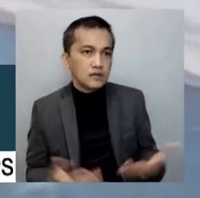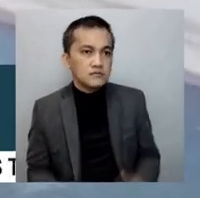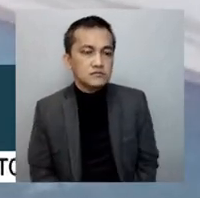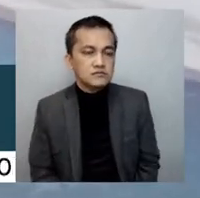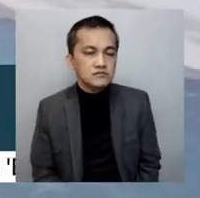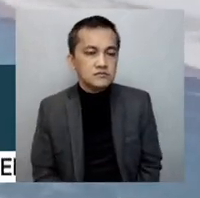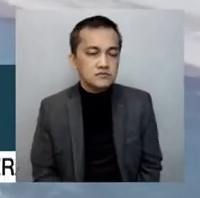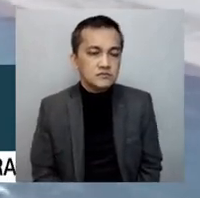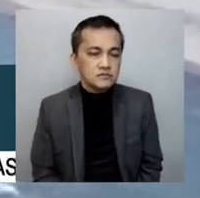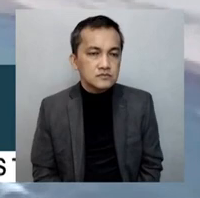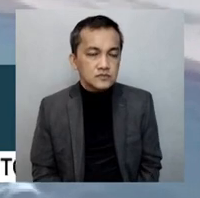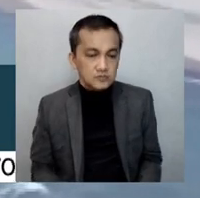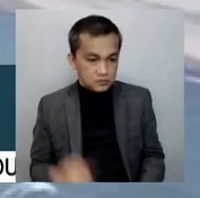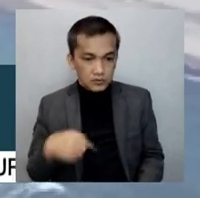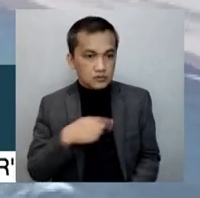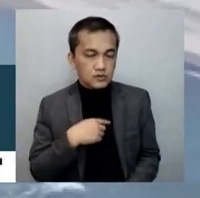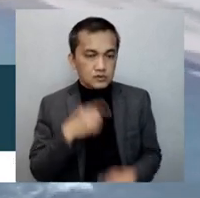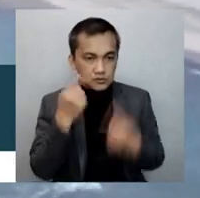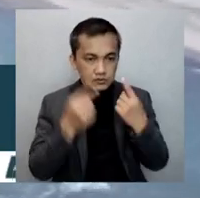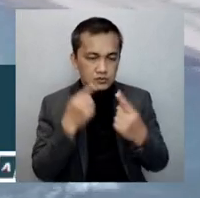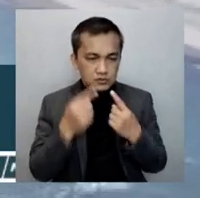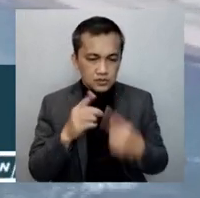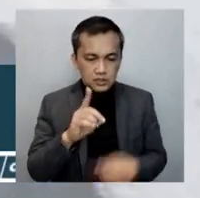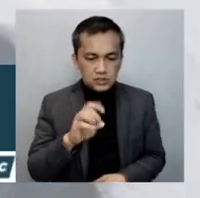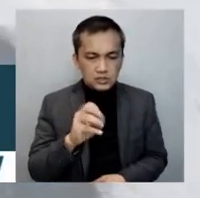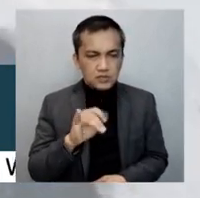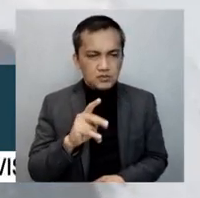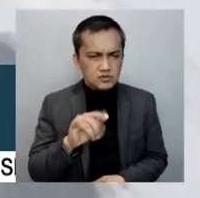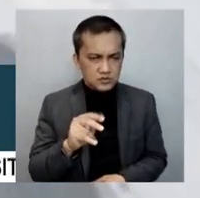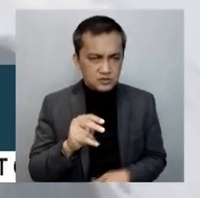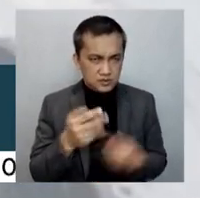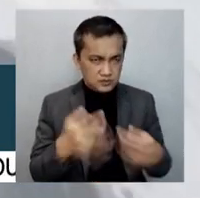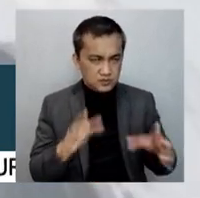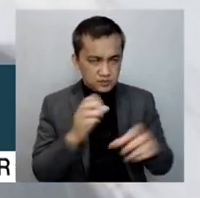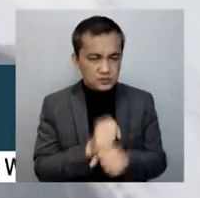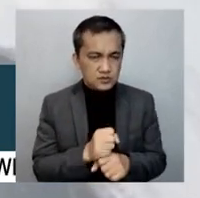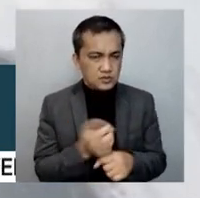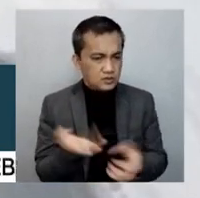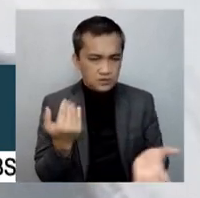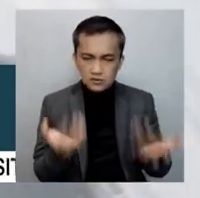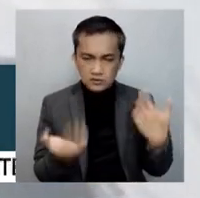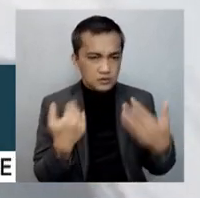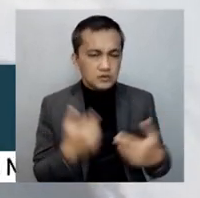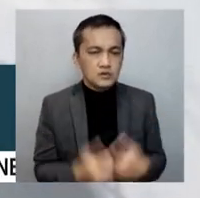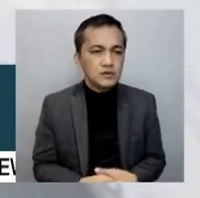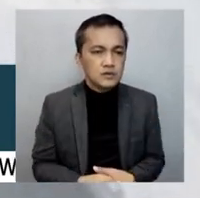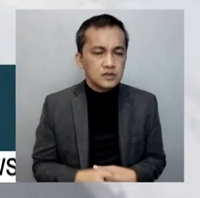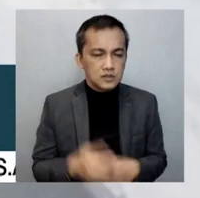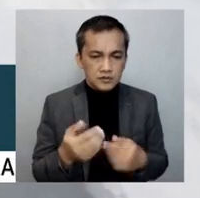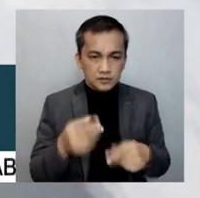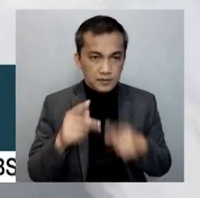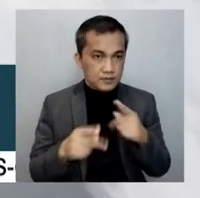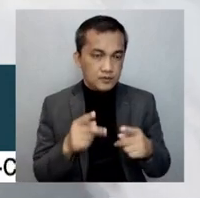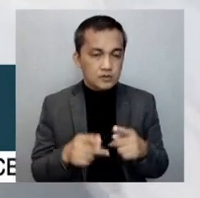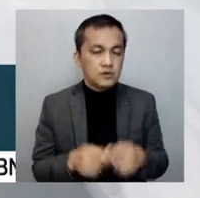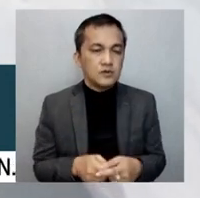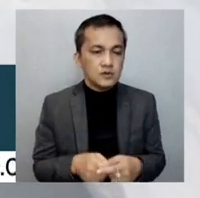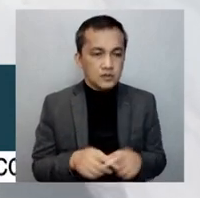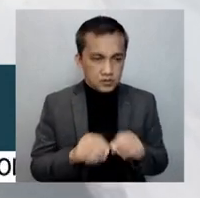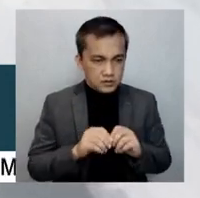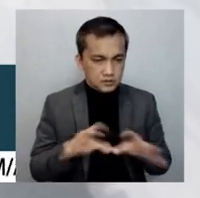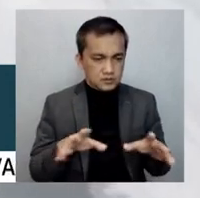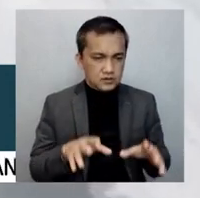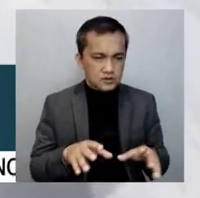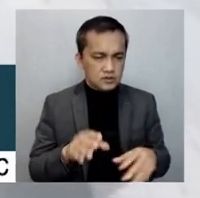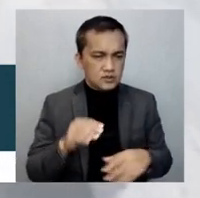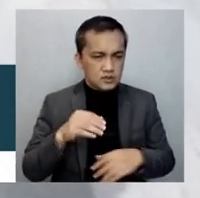As far as we are concerned, the demobilization is finished. We remove the people deployed on the